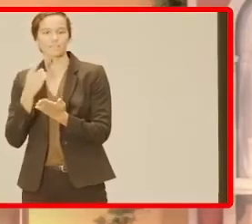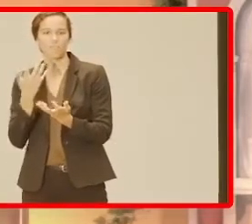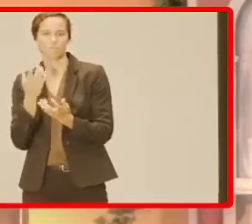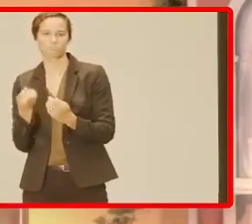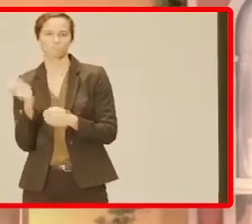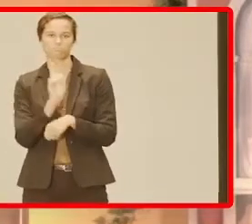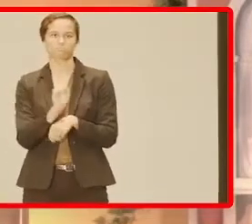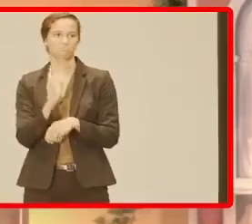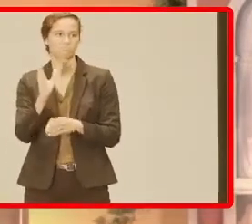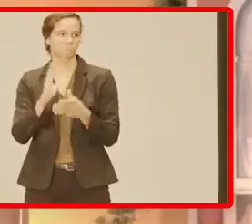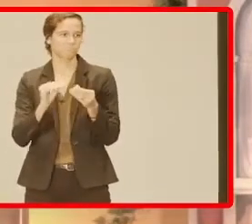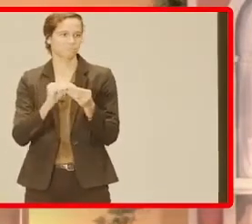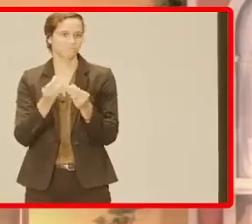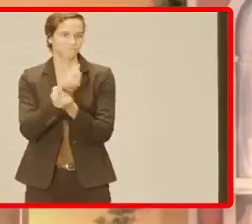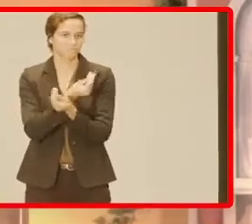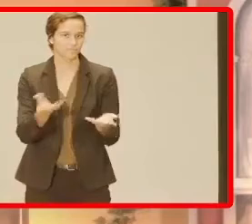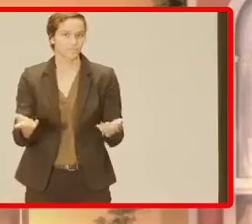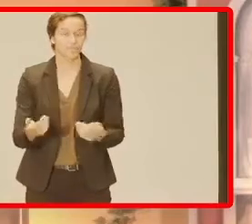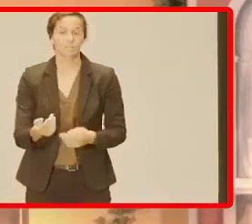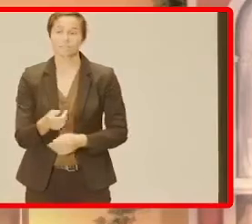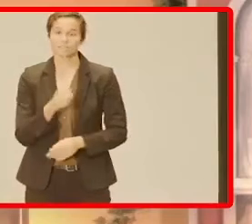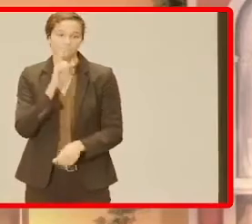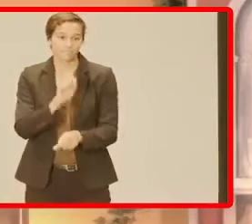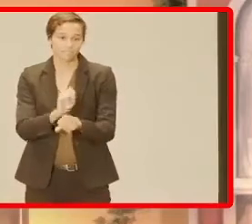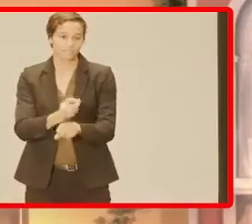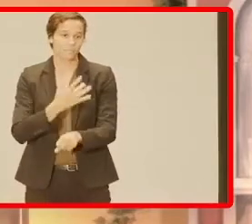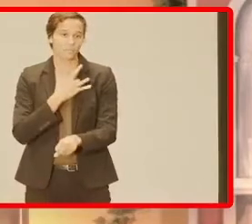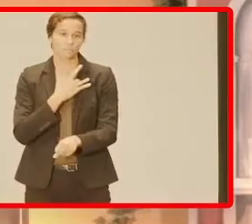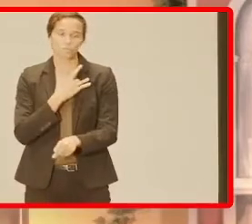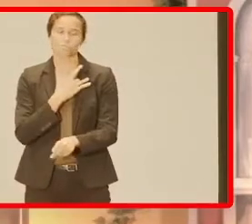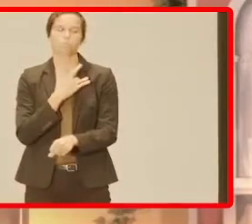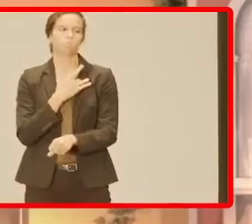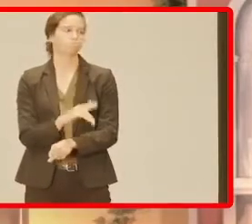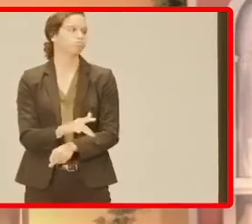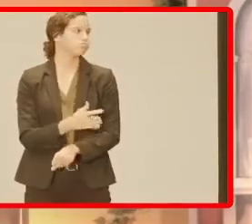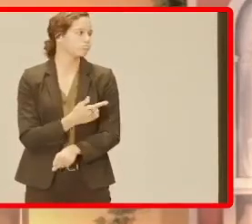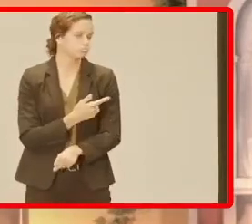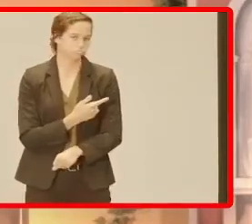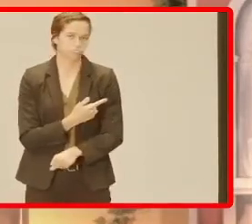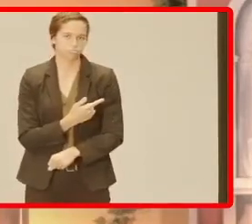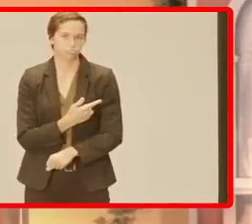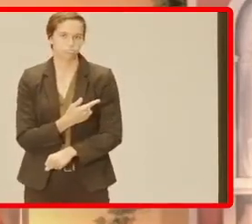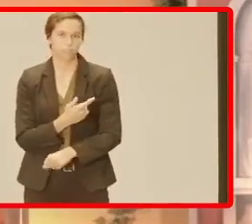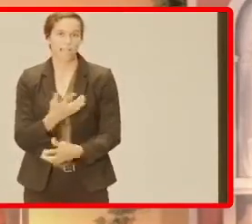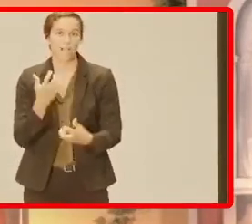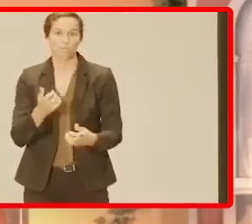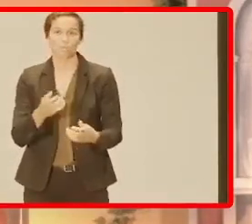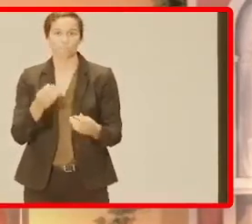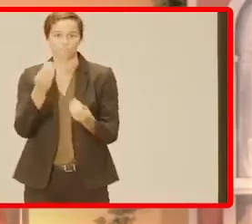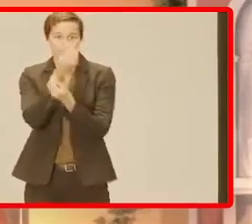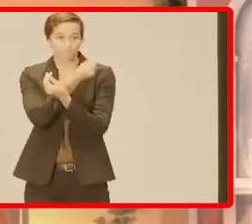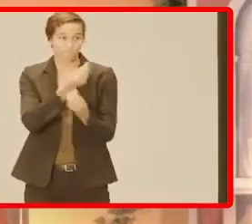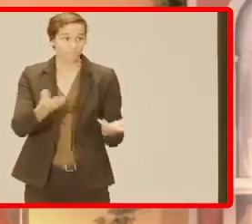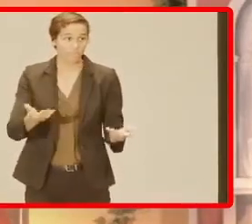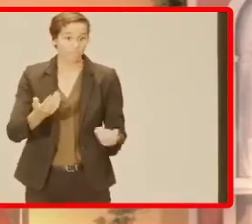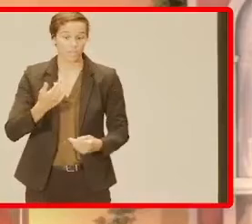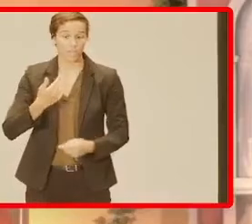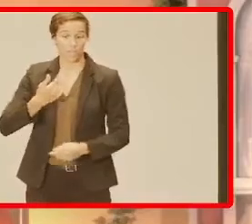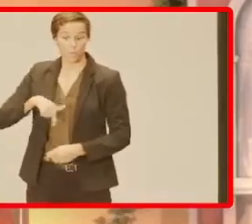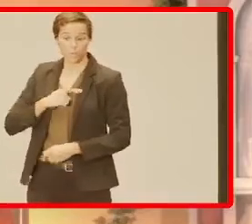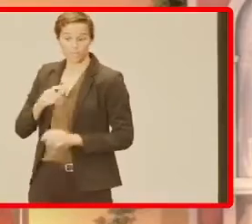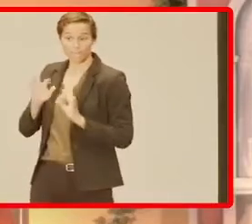moved from the heart because I want you all to know that we feel that this